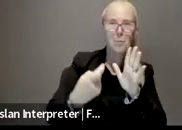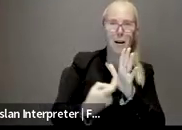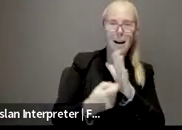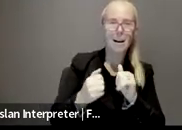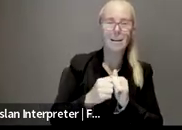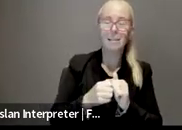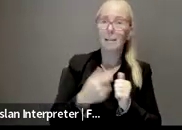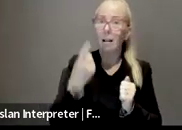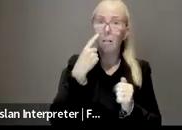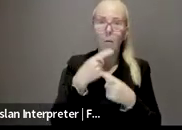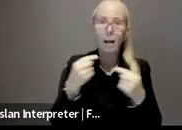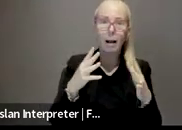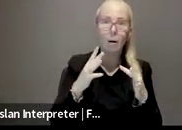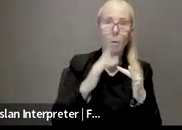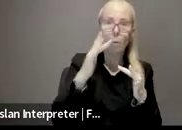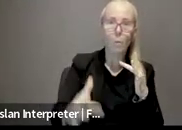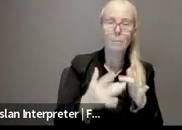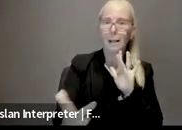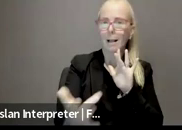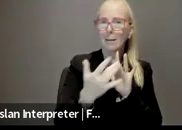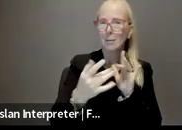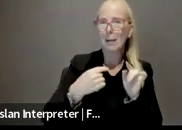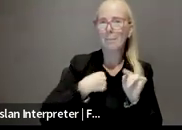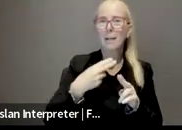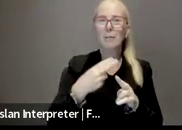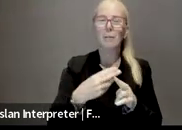more details. Thank you.